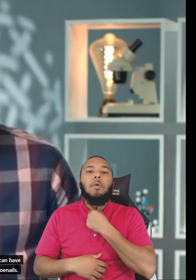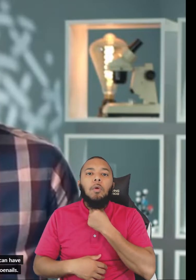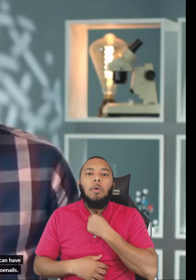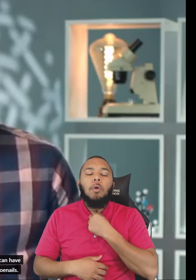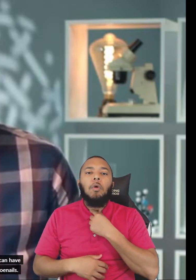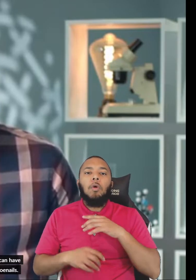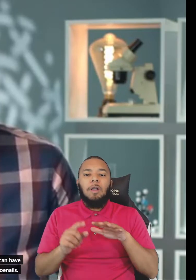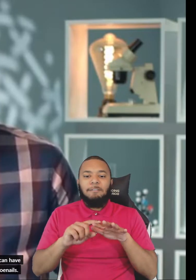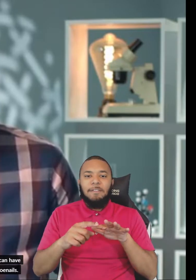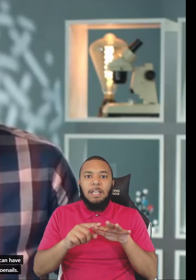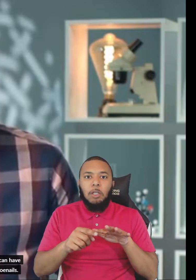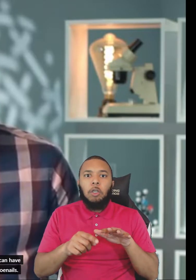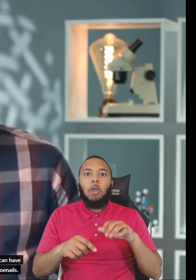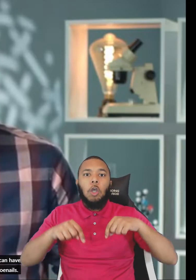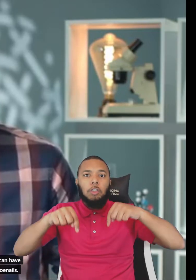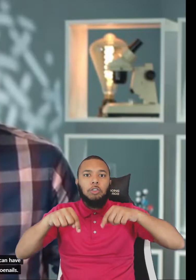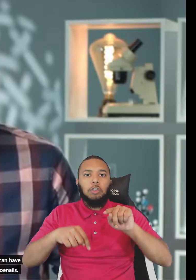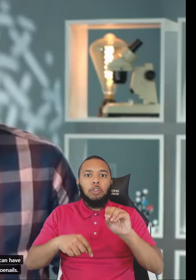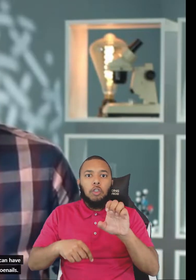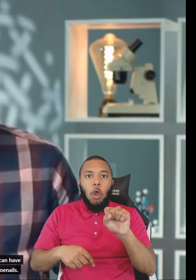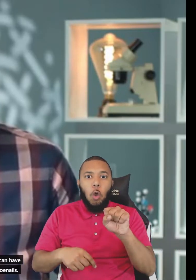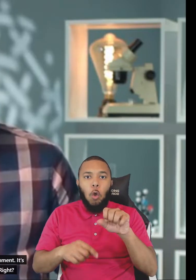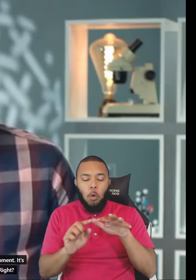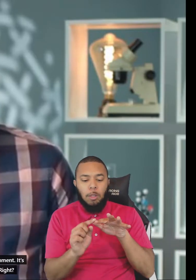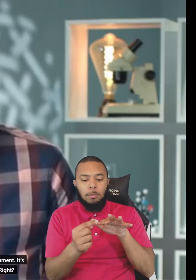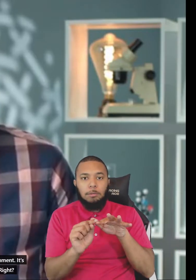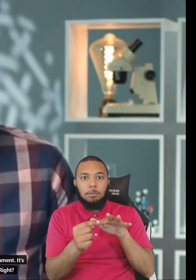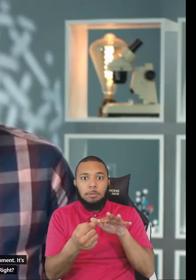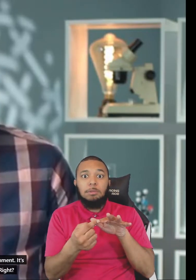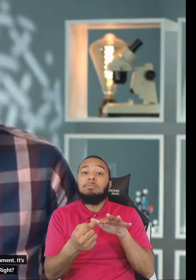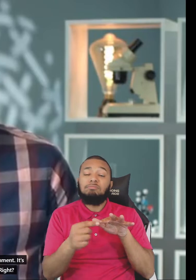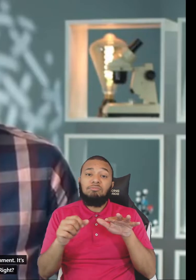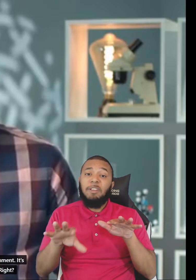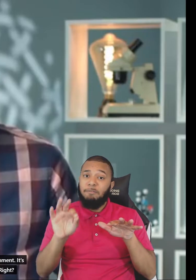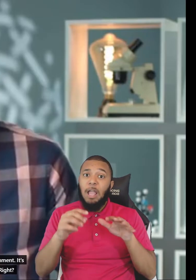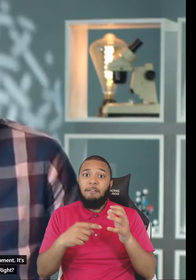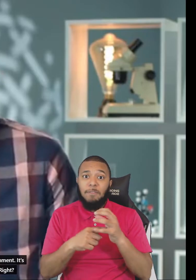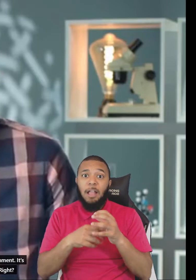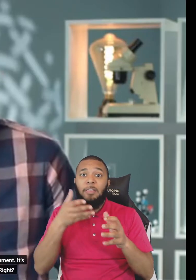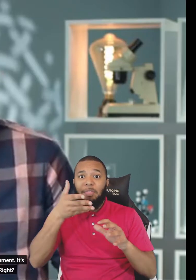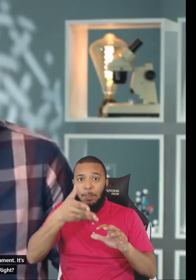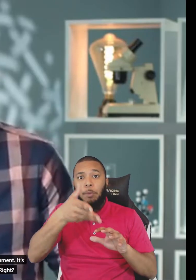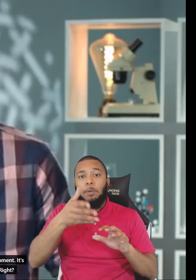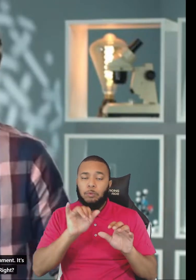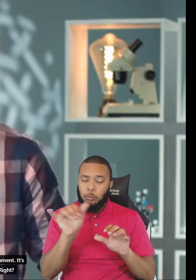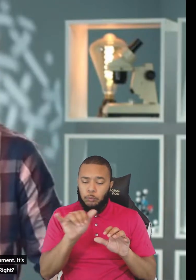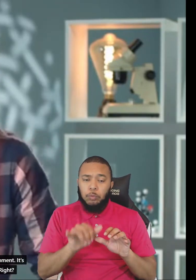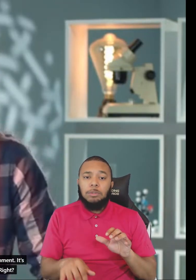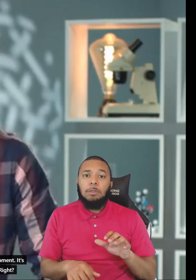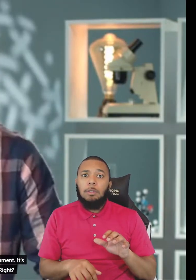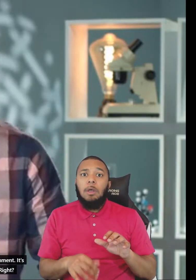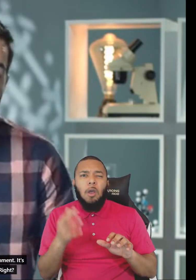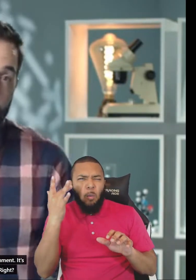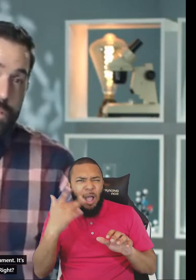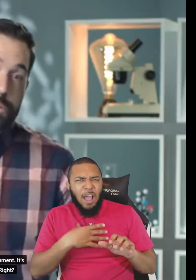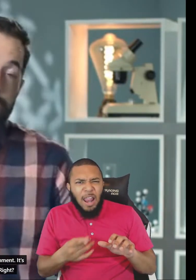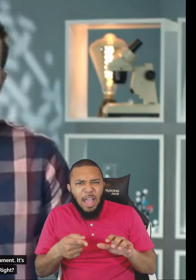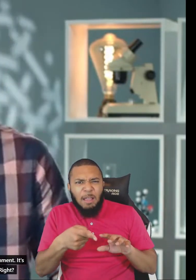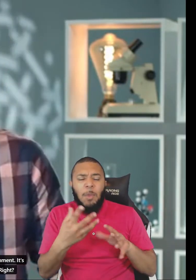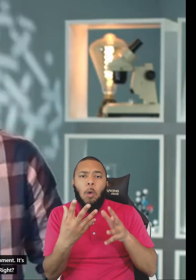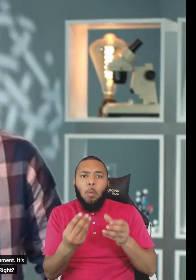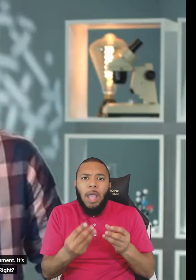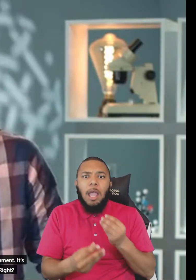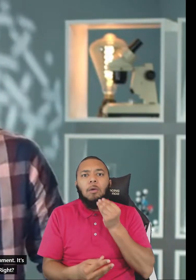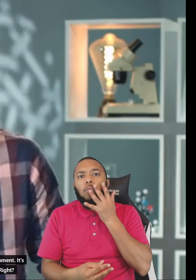right? So we can have fungus that grows in our toenails. Fungal, they like that environment. It's wet, it's moist,